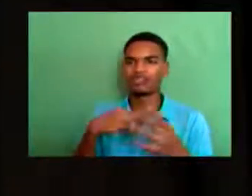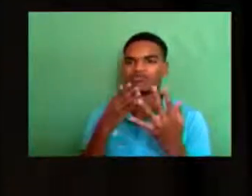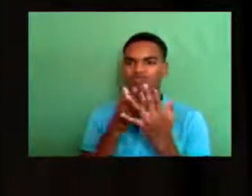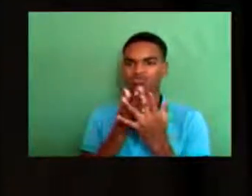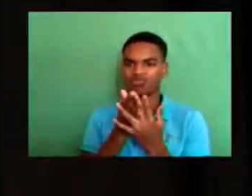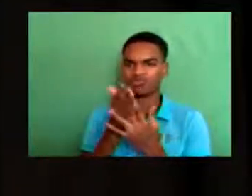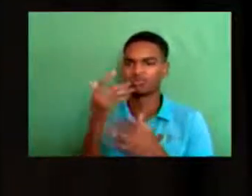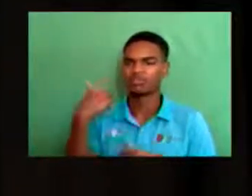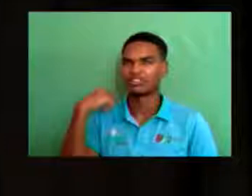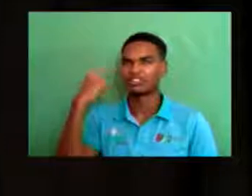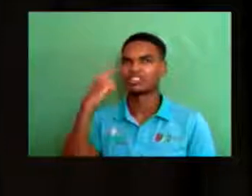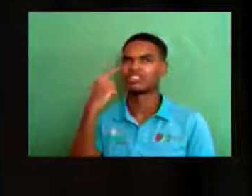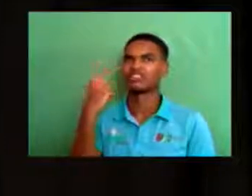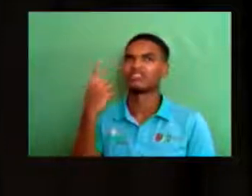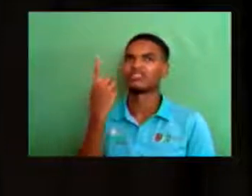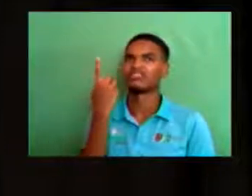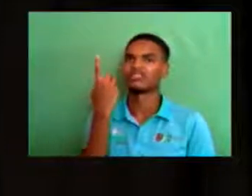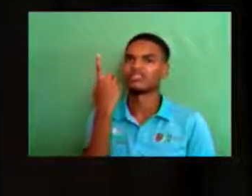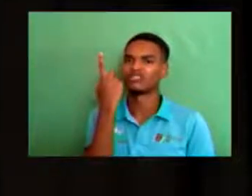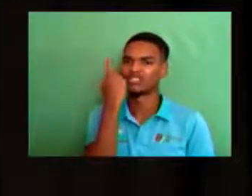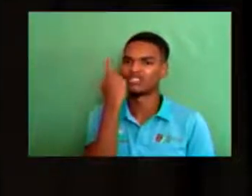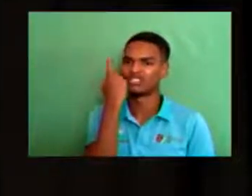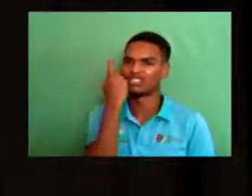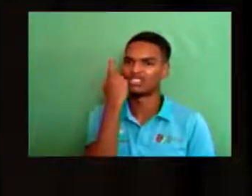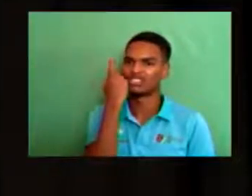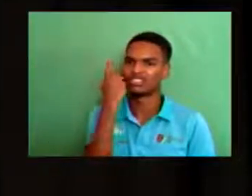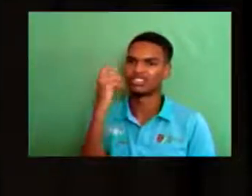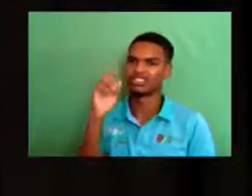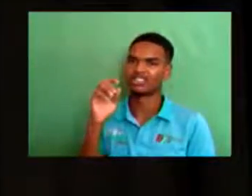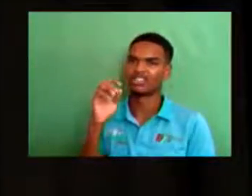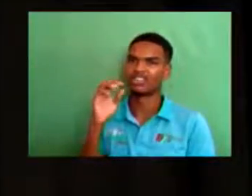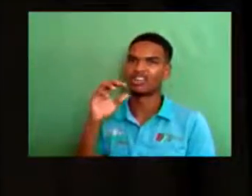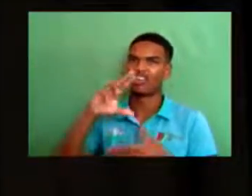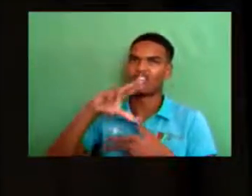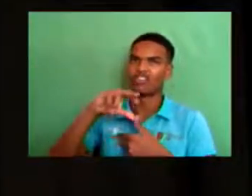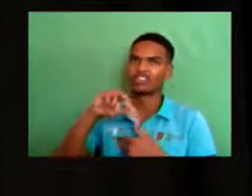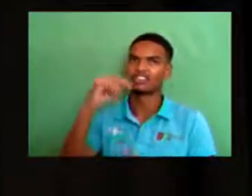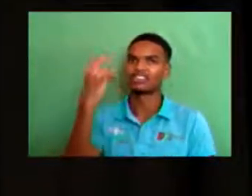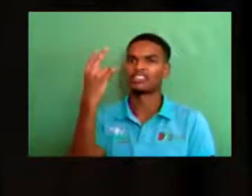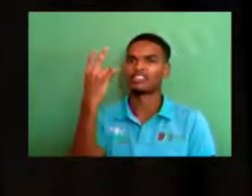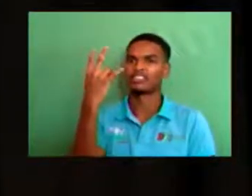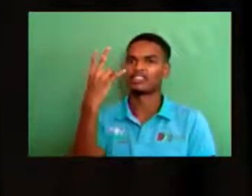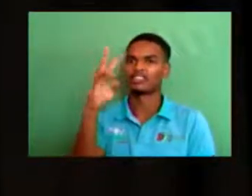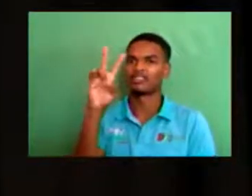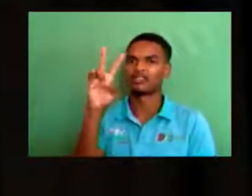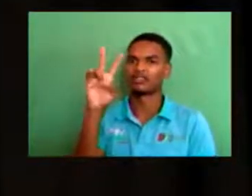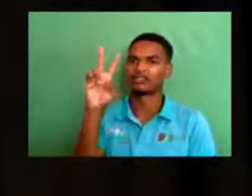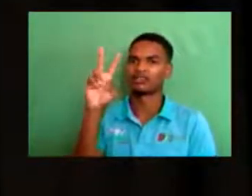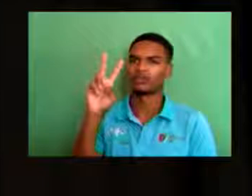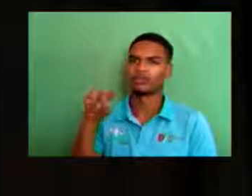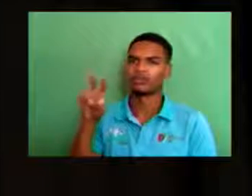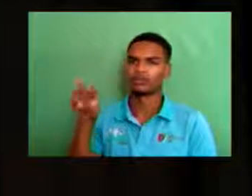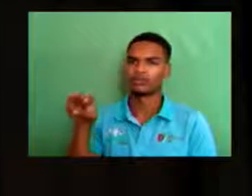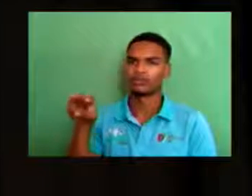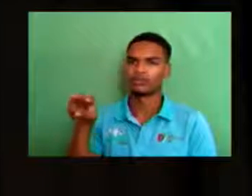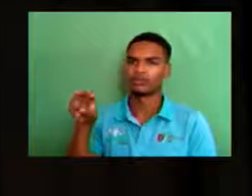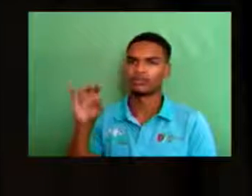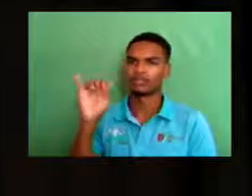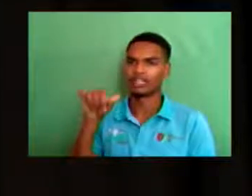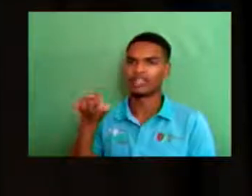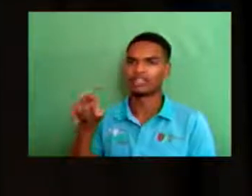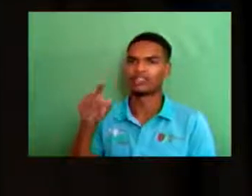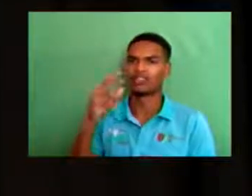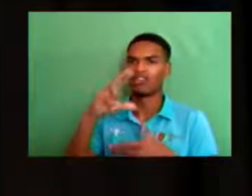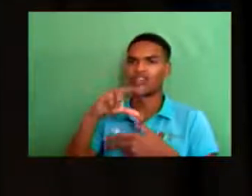earliest record of a hurricane was in 1722 on August 28th, when a hurricane killed roughly 400